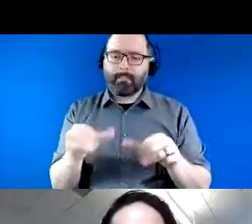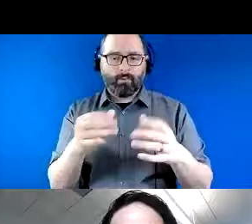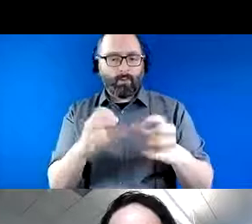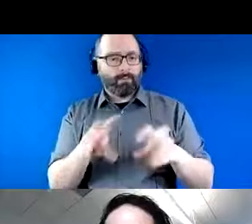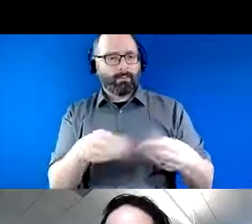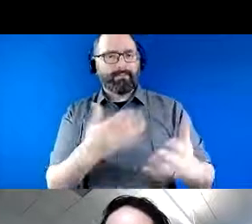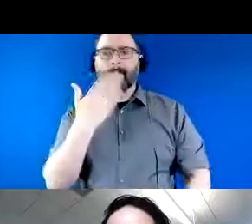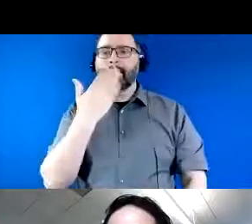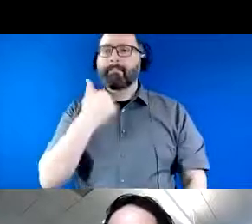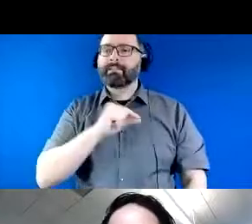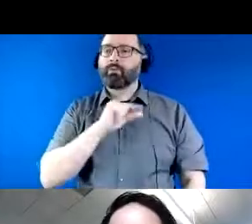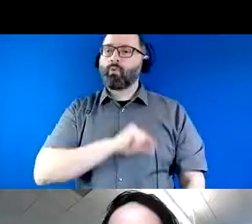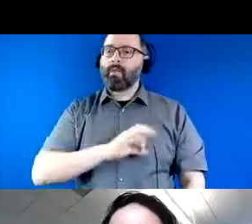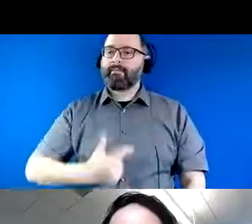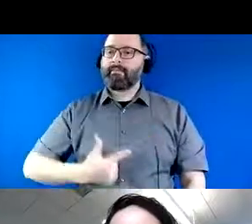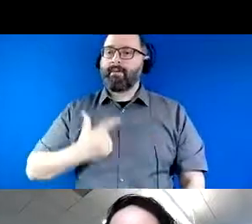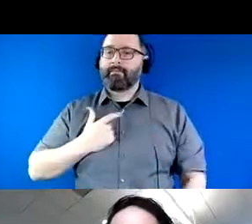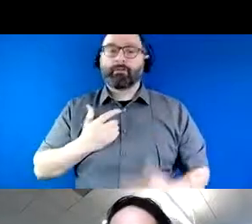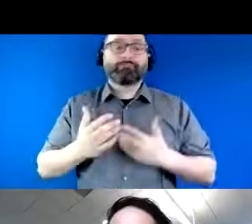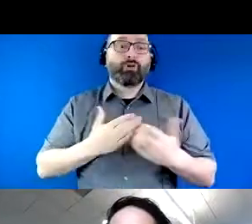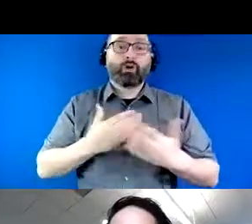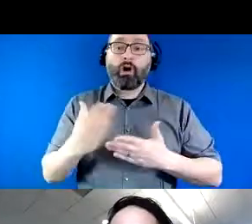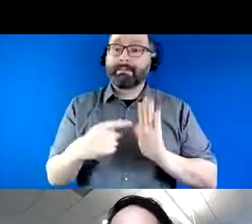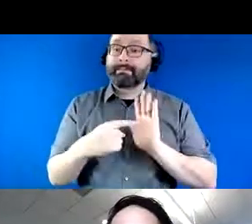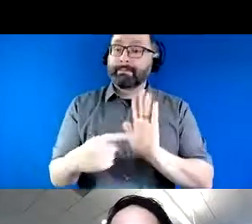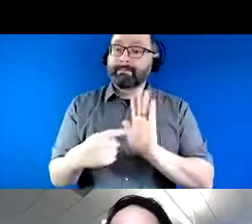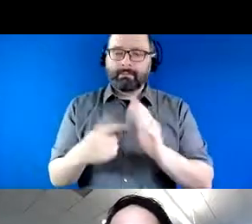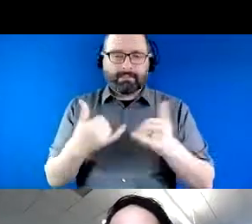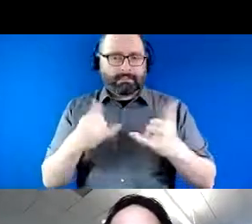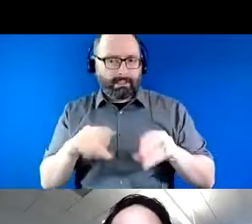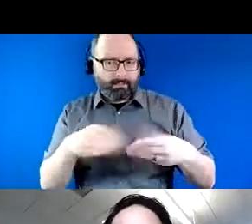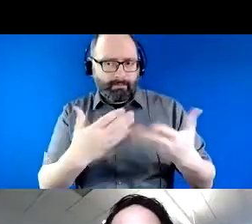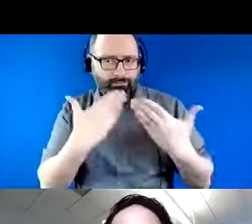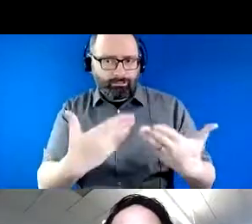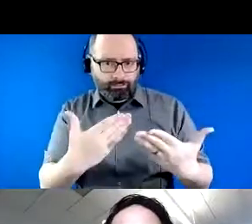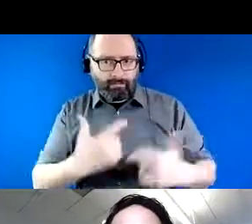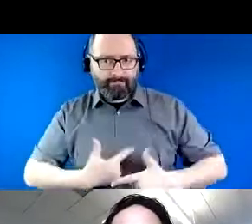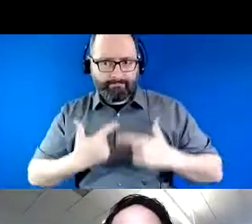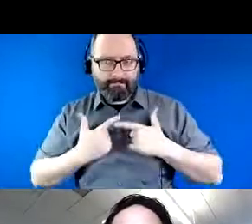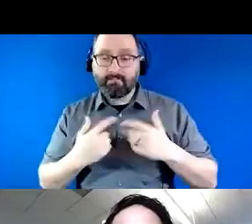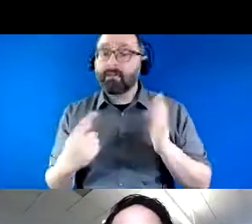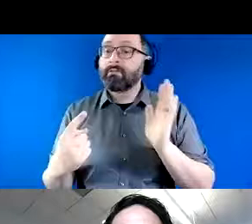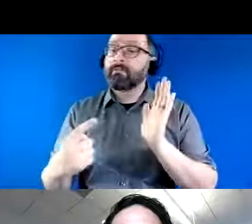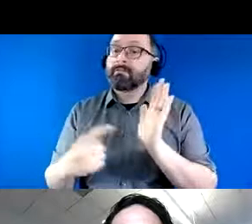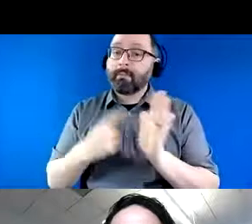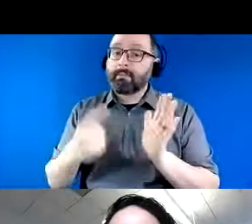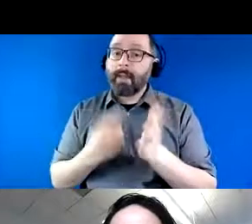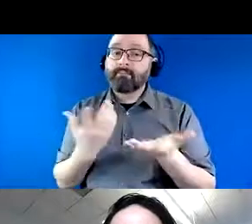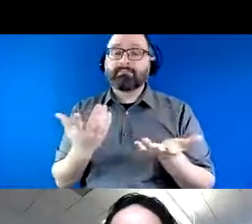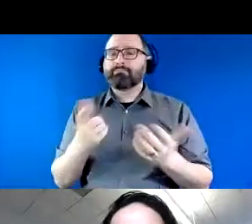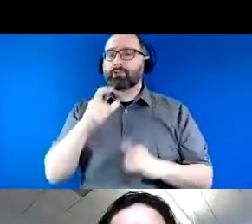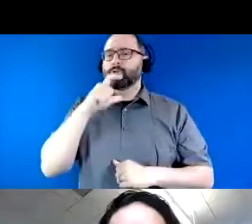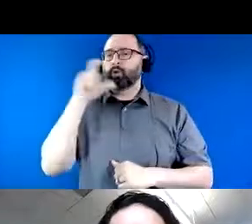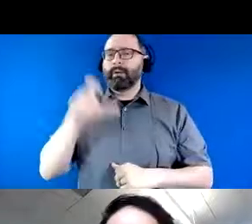possible quality of life despite of the symptoms. And for this, sometimes, you don't even need